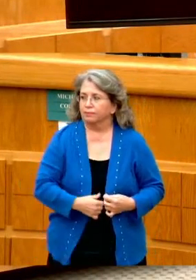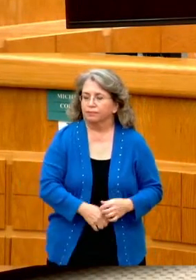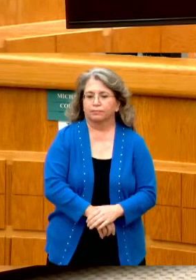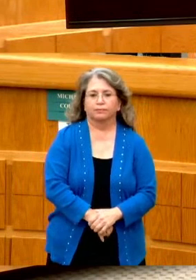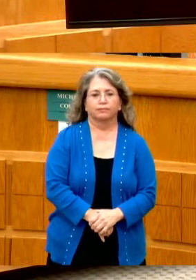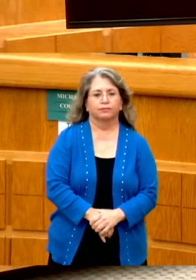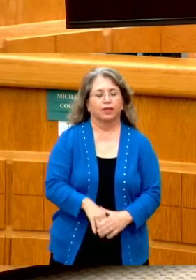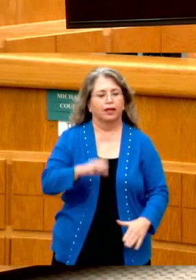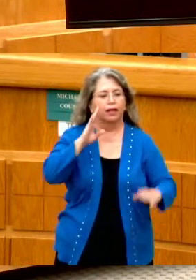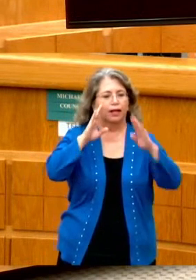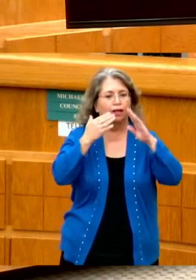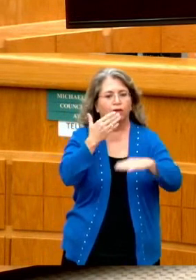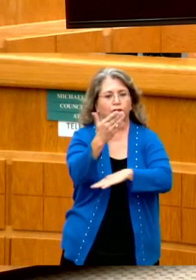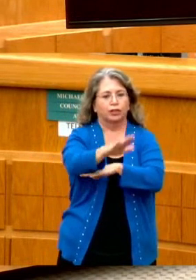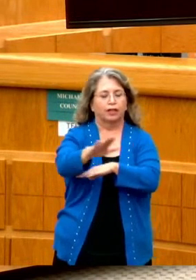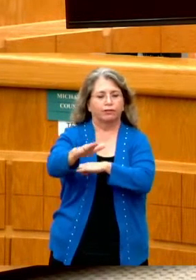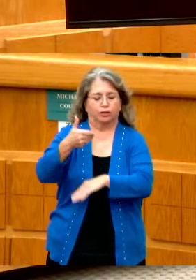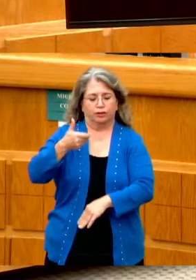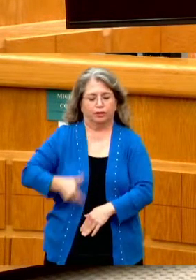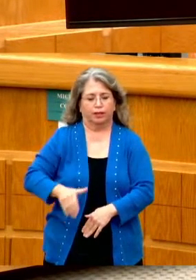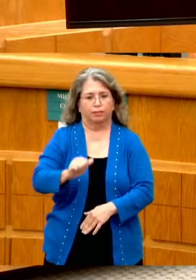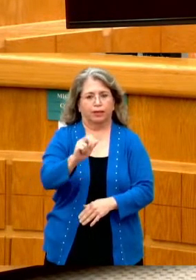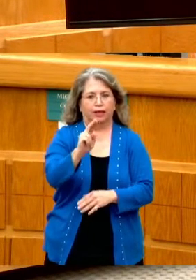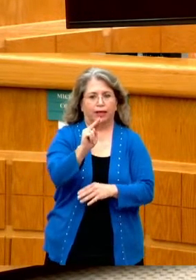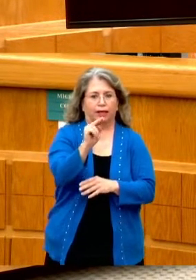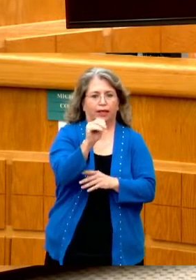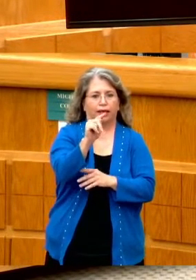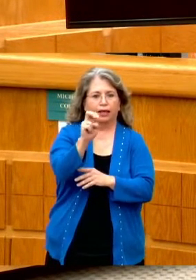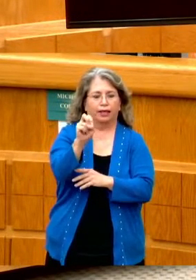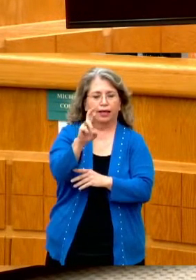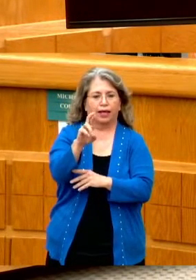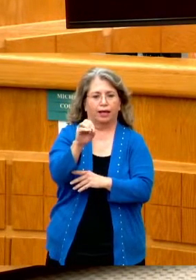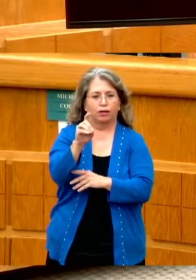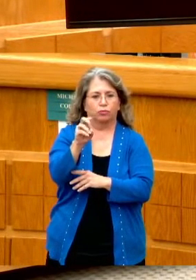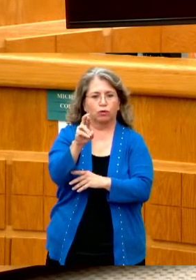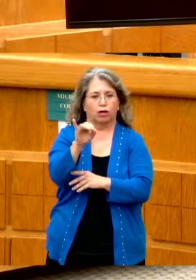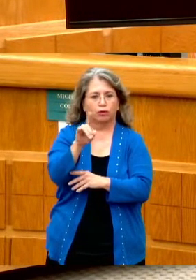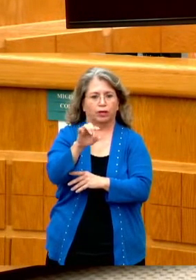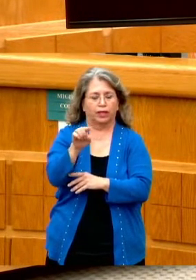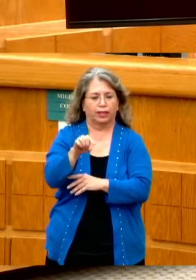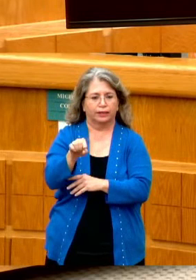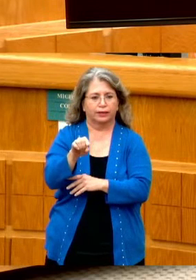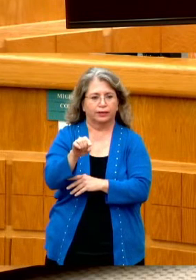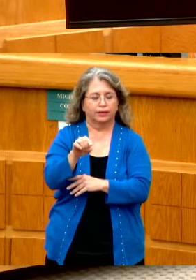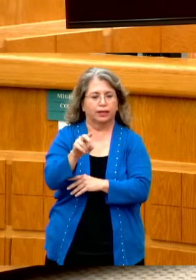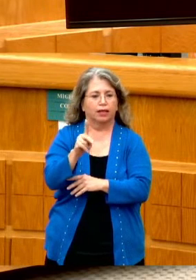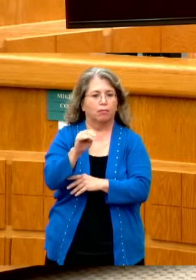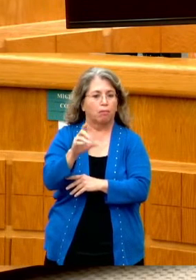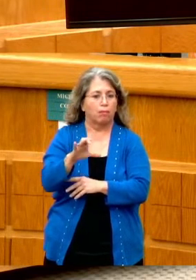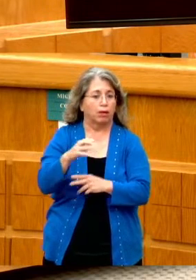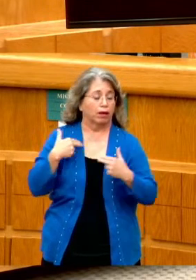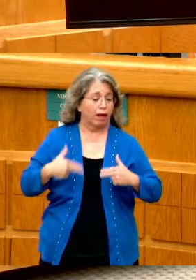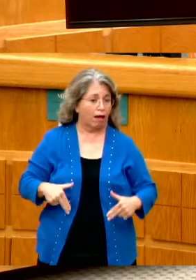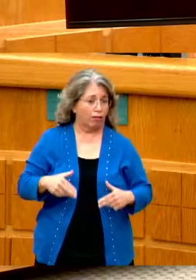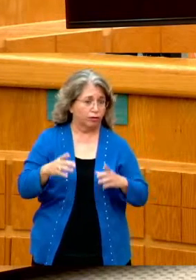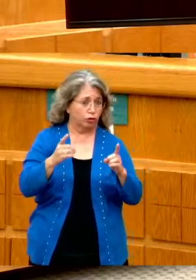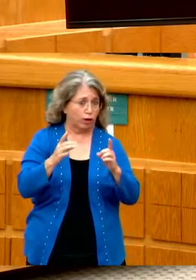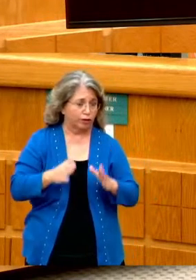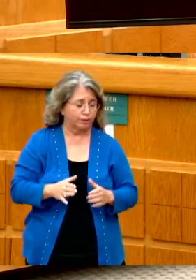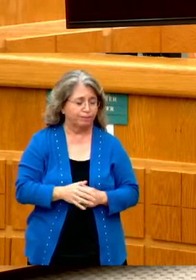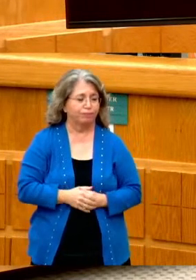Hi, good afternoon. Annette Rodriguez, Public Health Director. We're going to get started this evening, our first